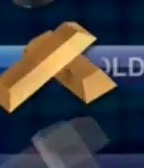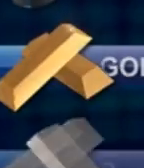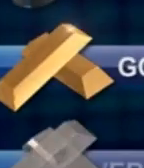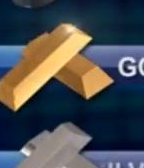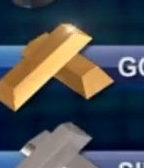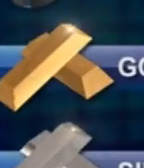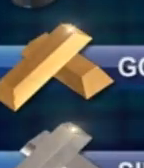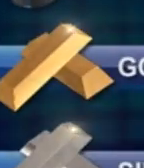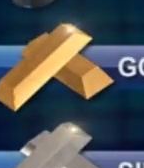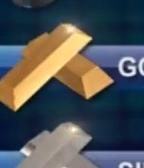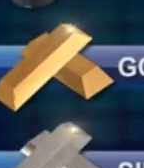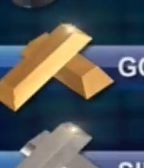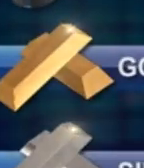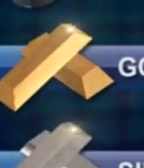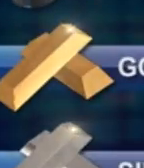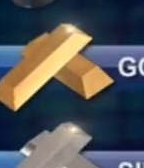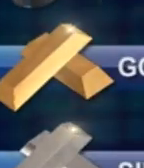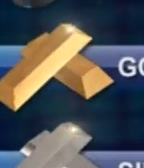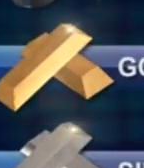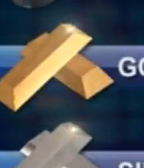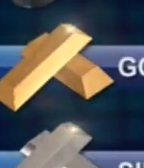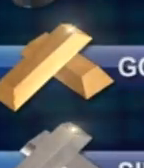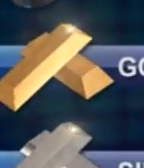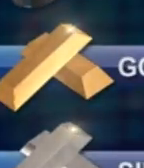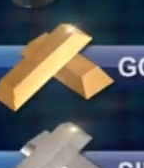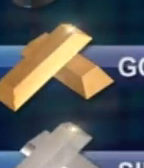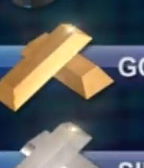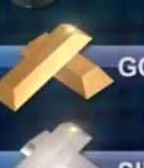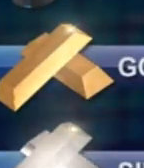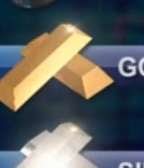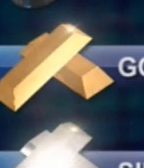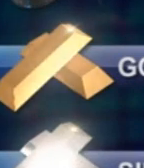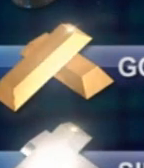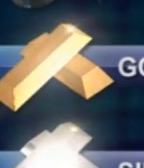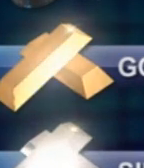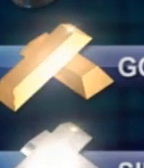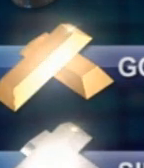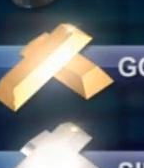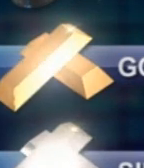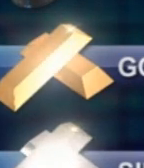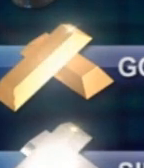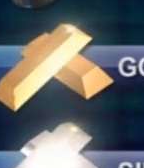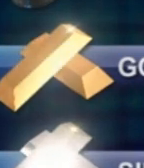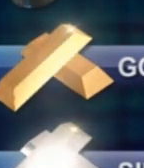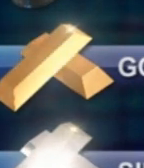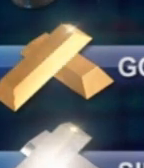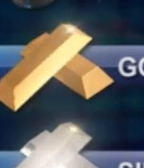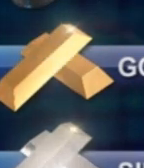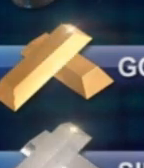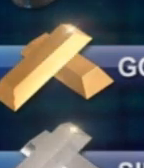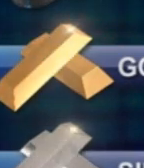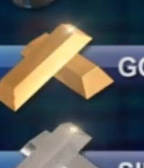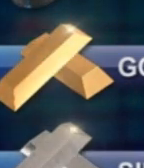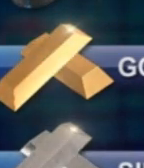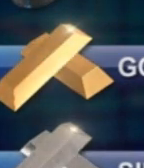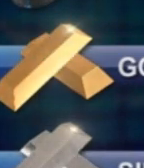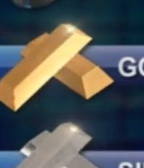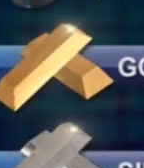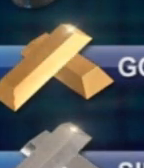the commodities market. Oil prices rose a few cents to close at $48 a barrel. Gold was up slightly